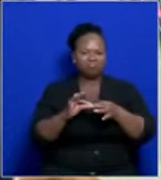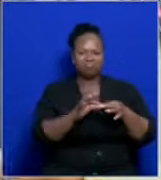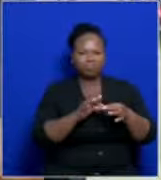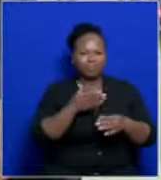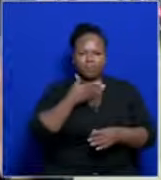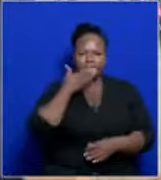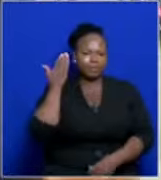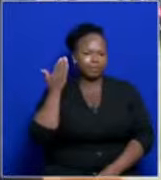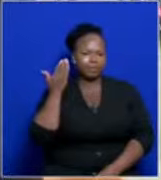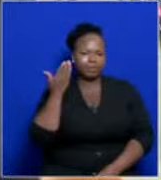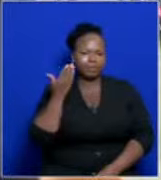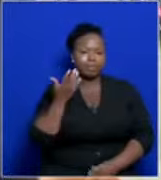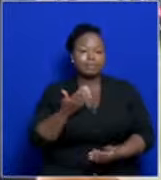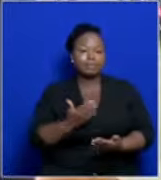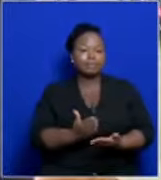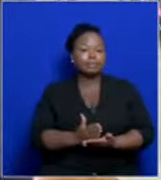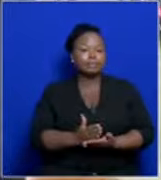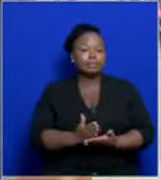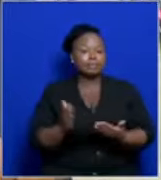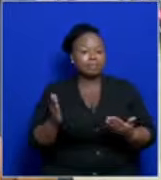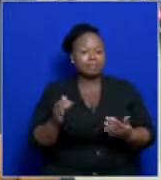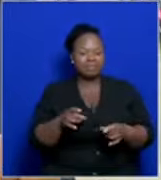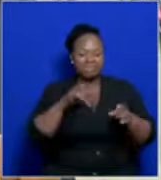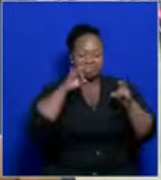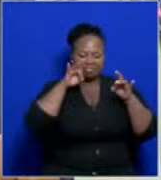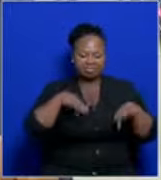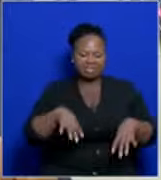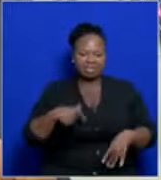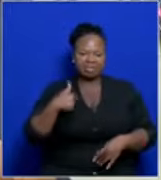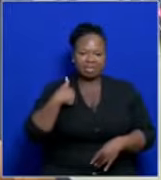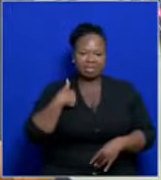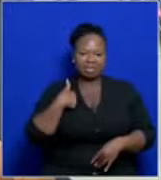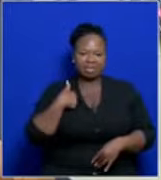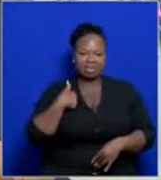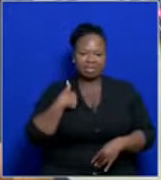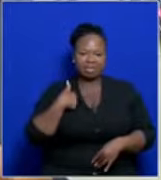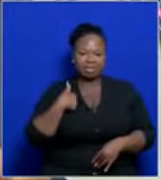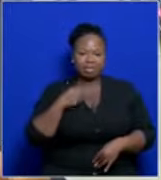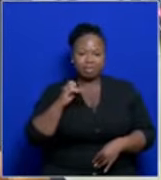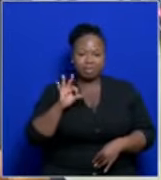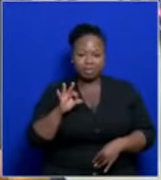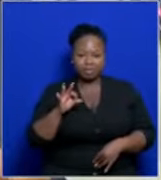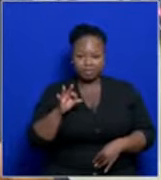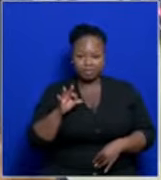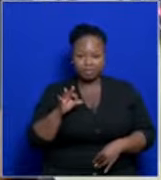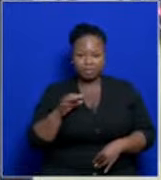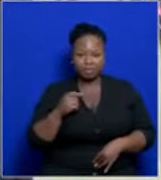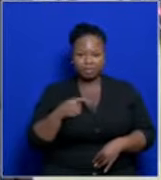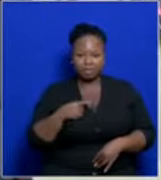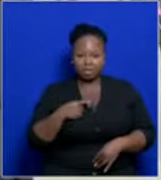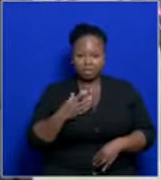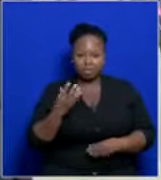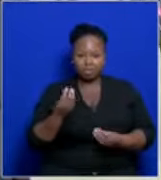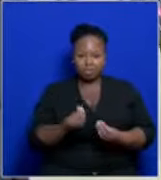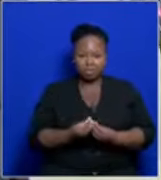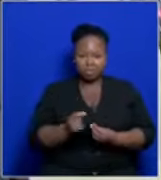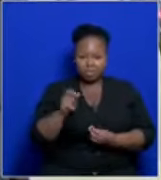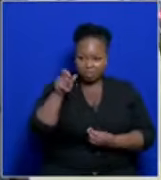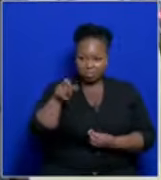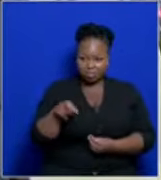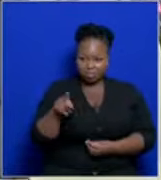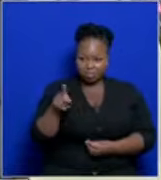them, they hate me. If you can put me with the devil here, they will rather choose the